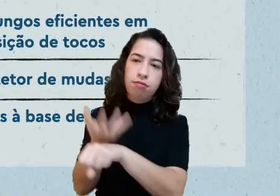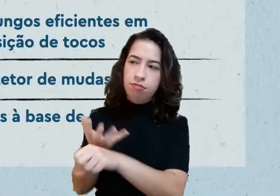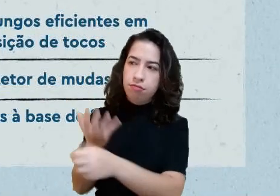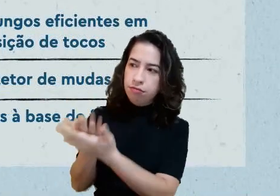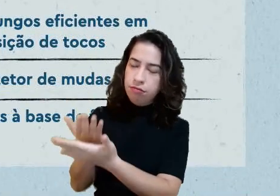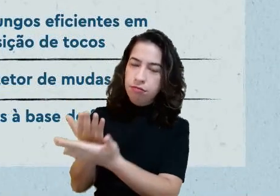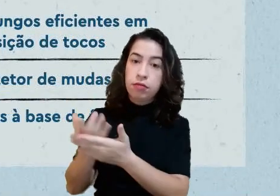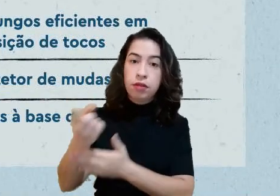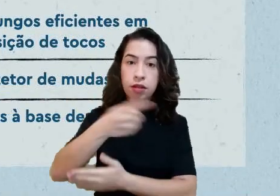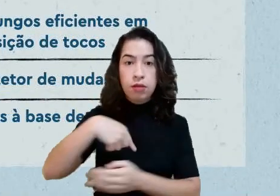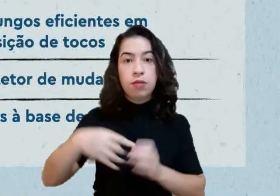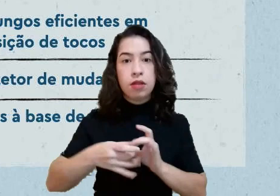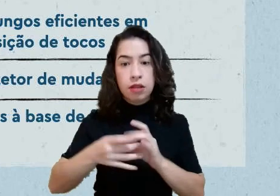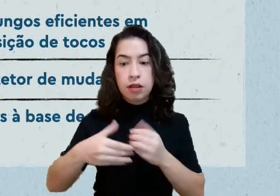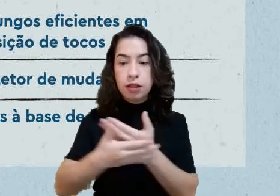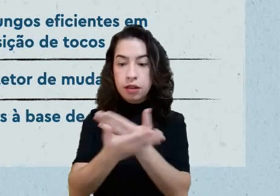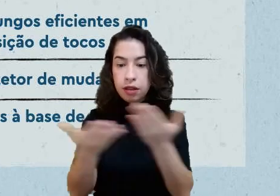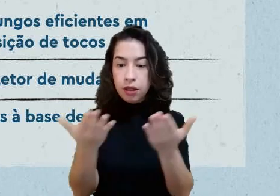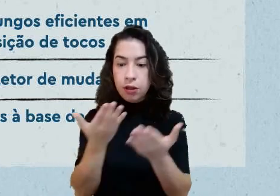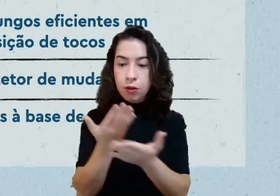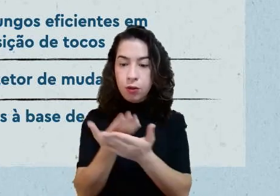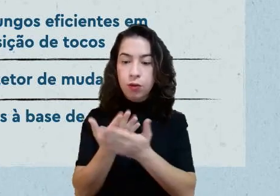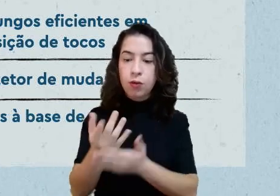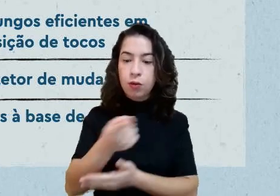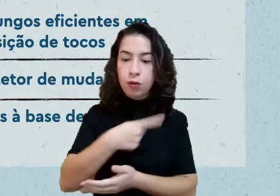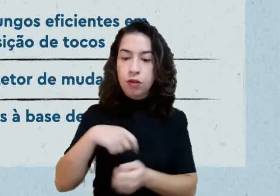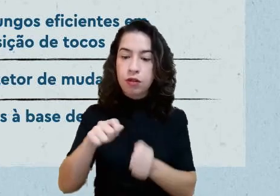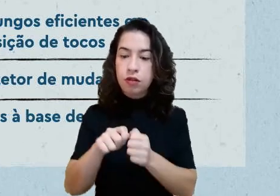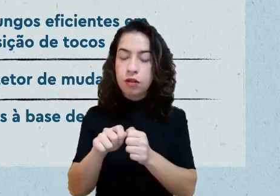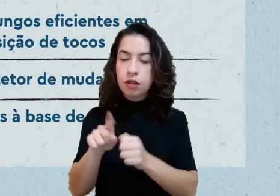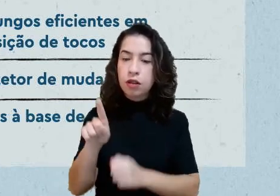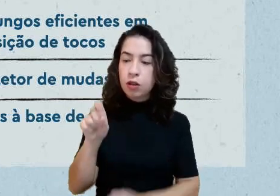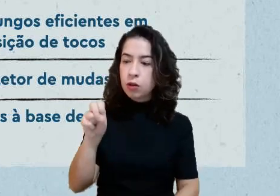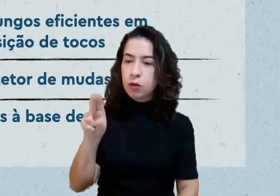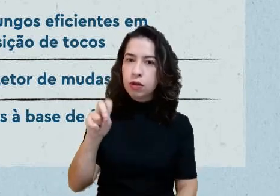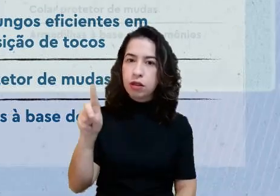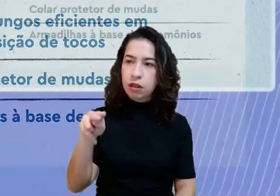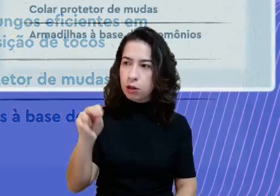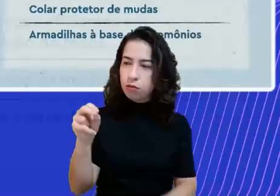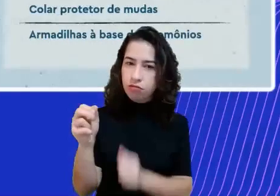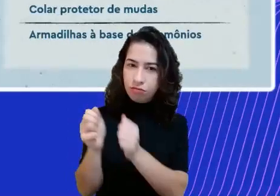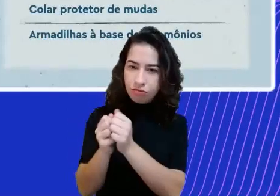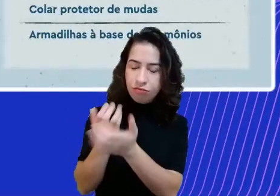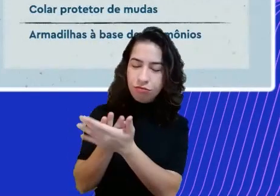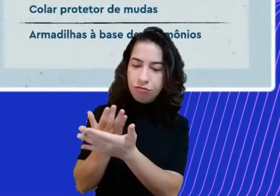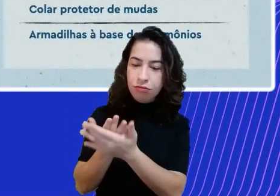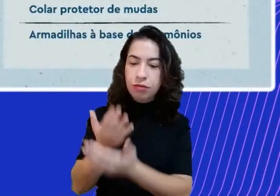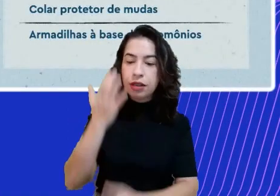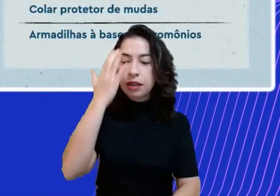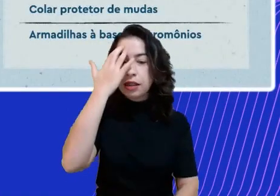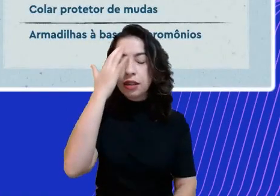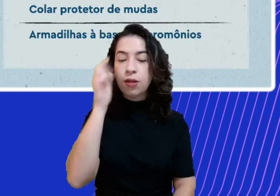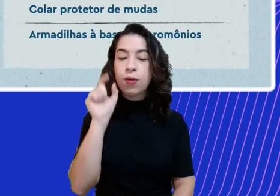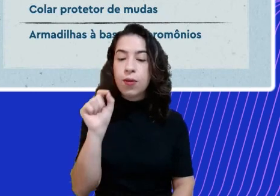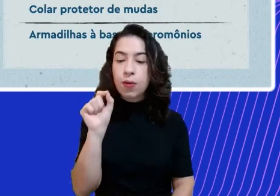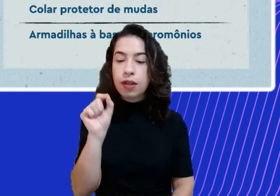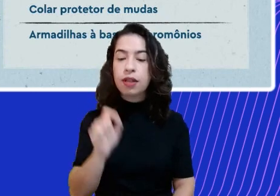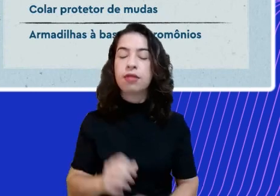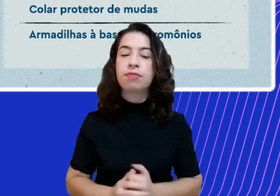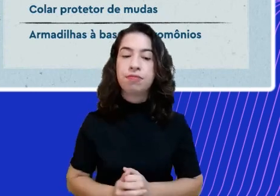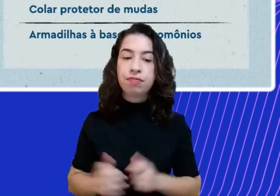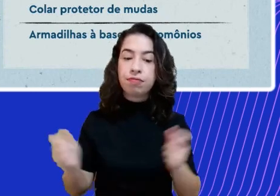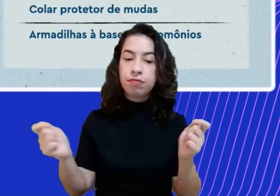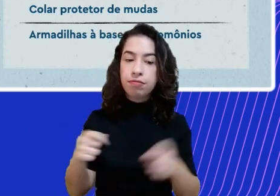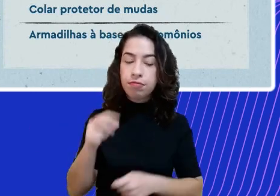that we're going to make available for you this study that we have done with Suzano, to understand what, who can look